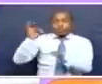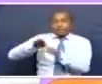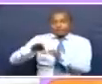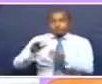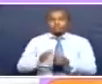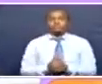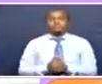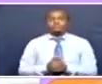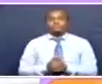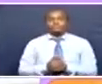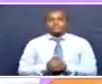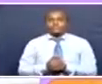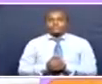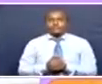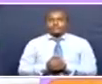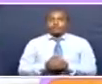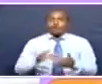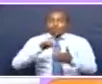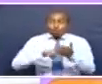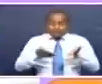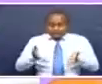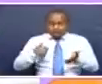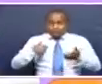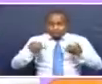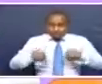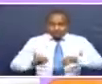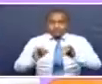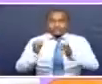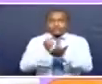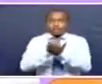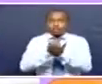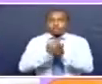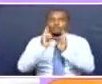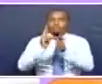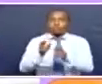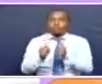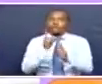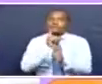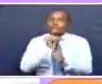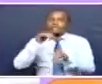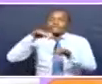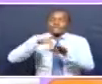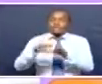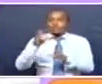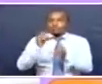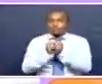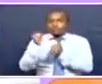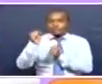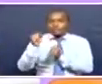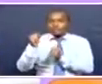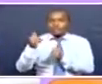get there. So what I'm actually implementing is that audit report that says in 2015 we had only